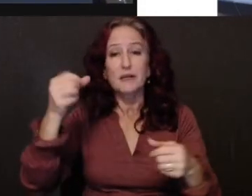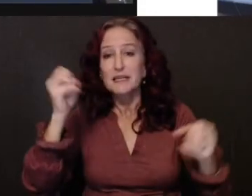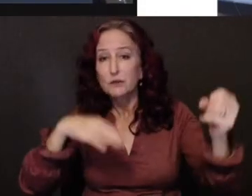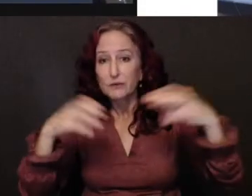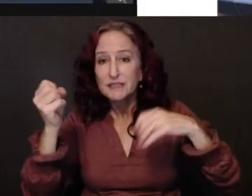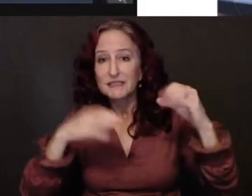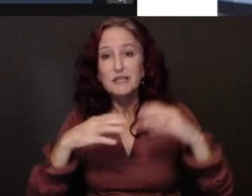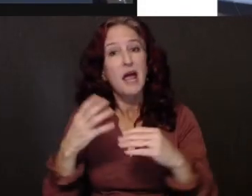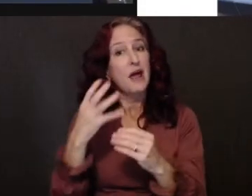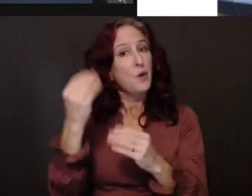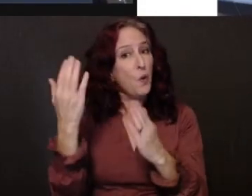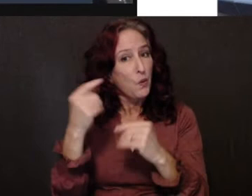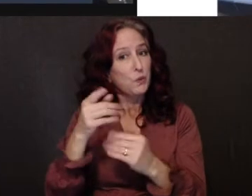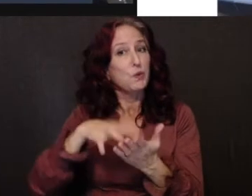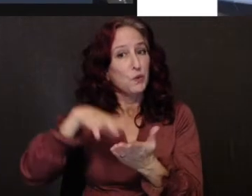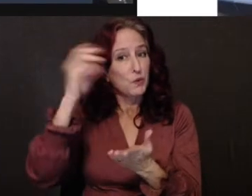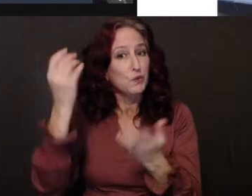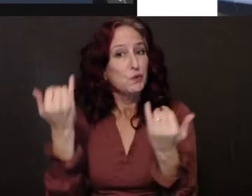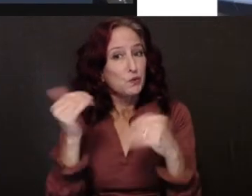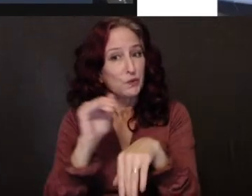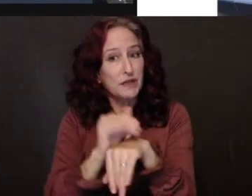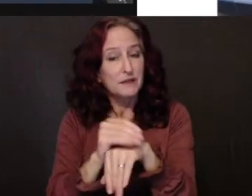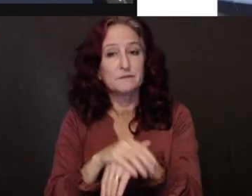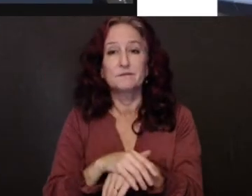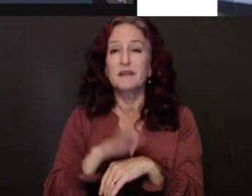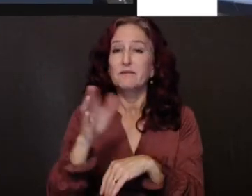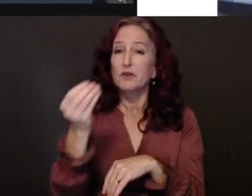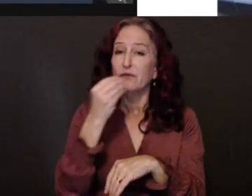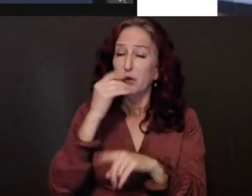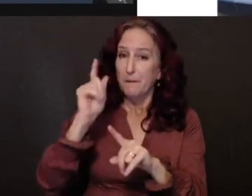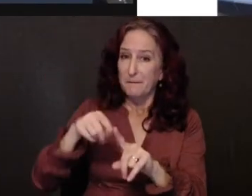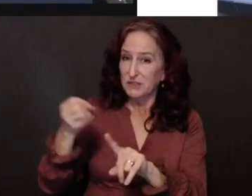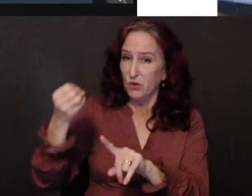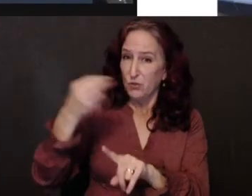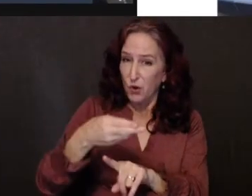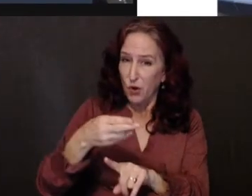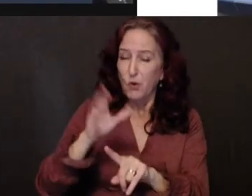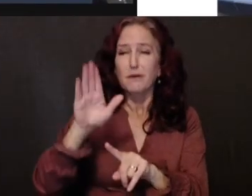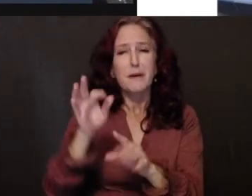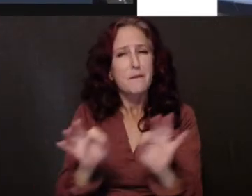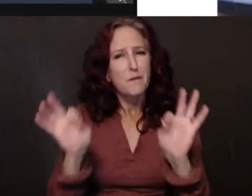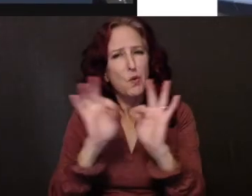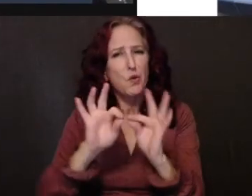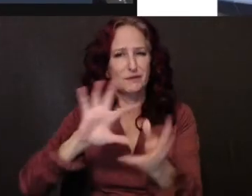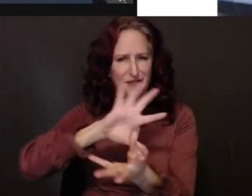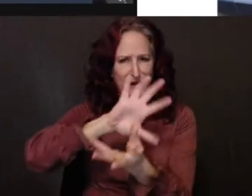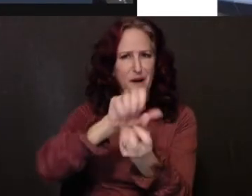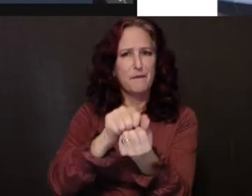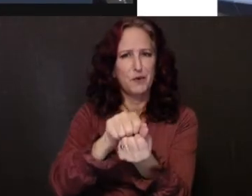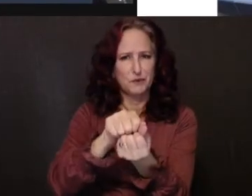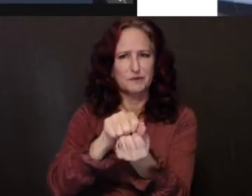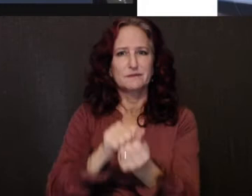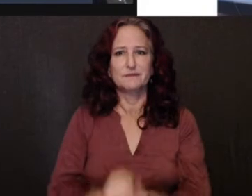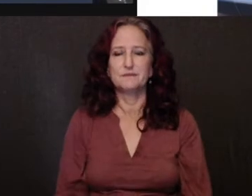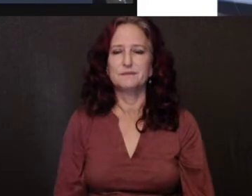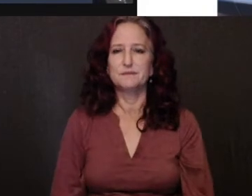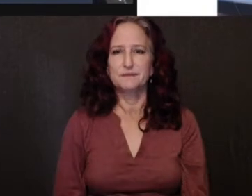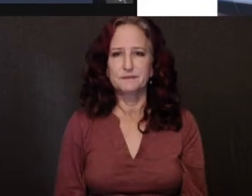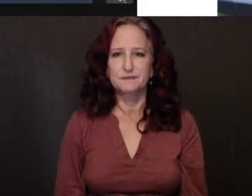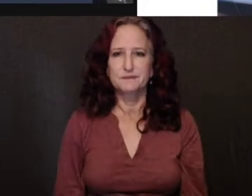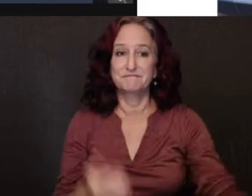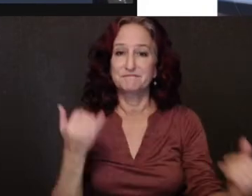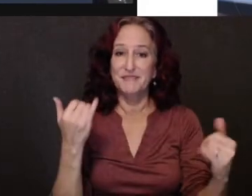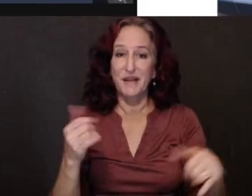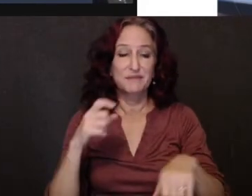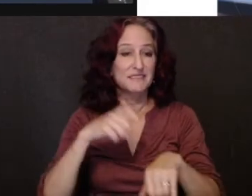for ingredients, but we also hope that you can take home some tips from the chefs this evening. And remember, if your food has to be thrown away, just make